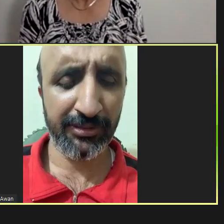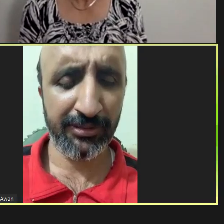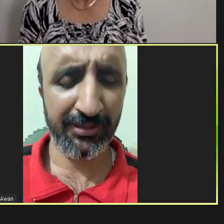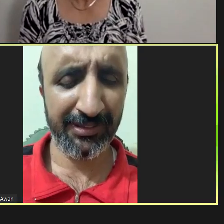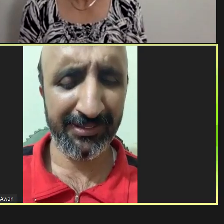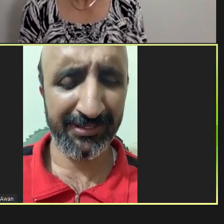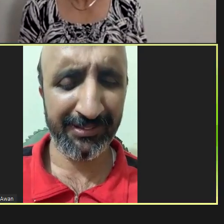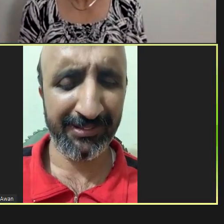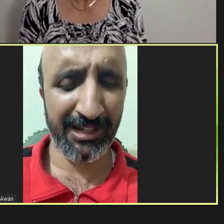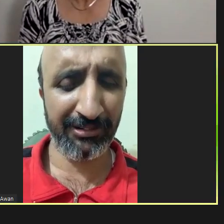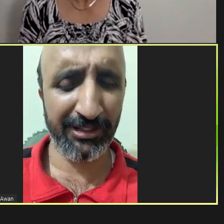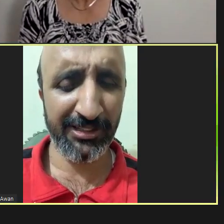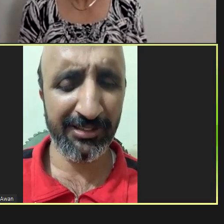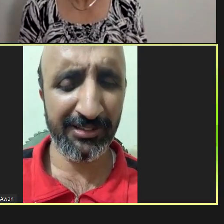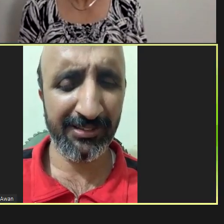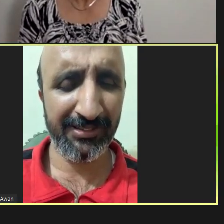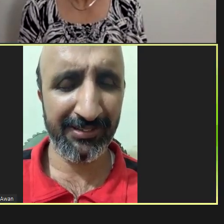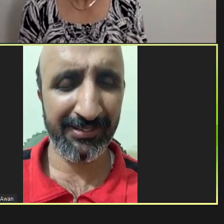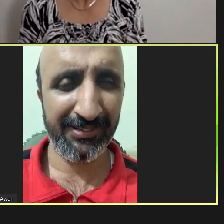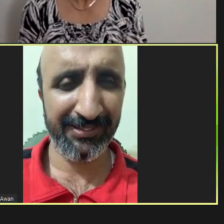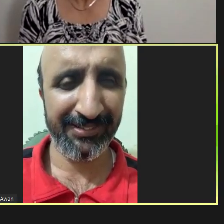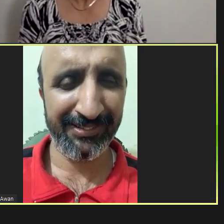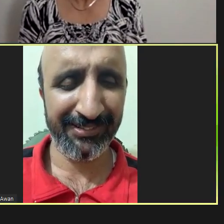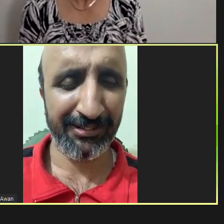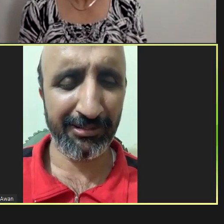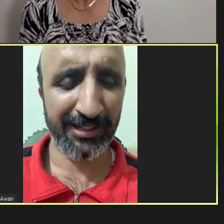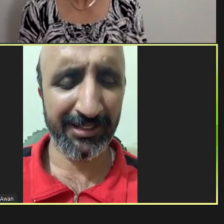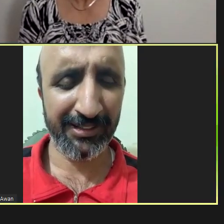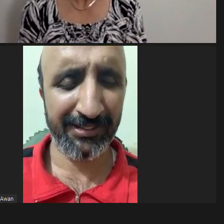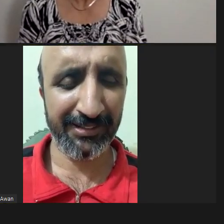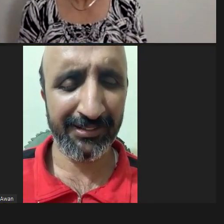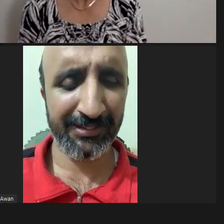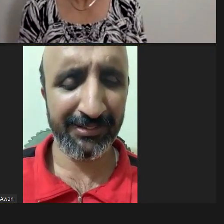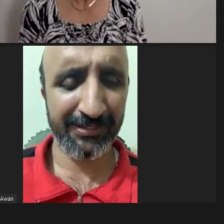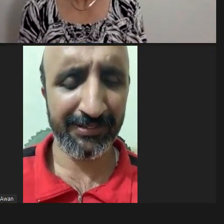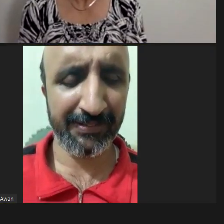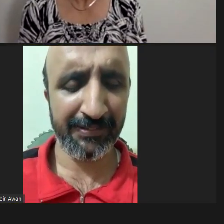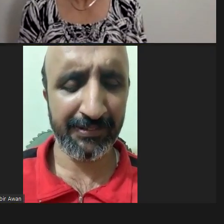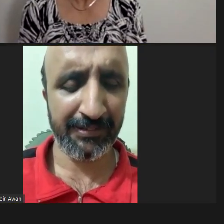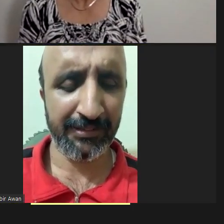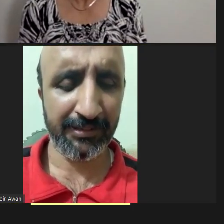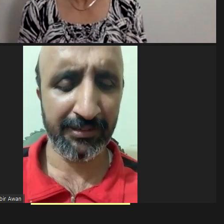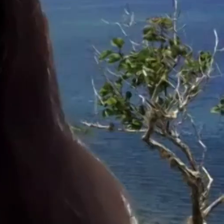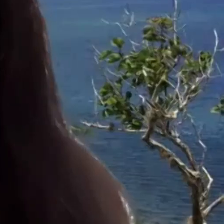Judith, are you ready? Yes. Okay.